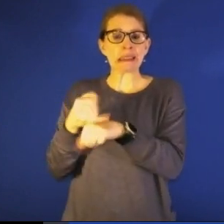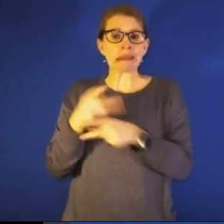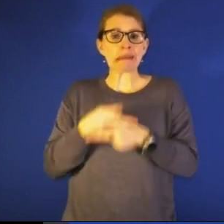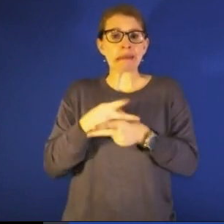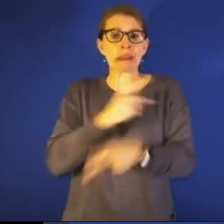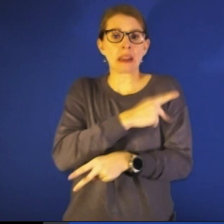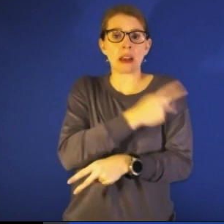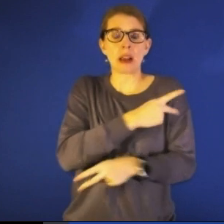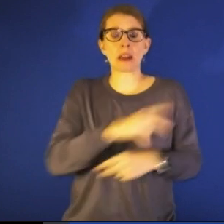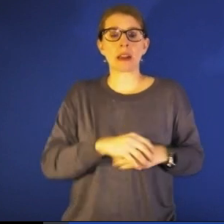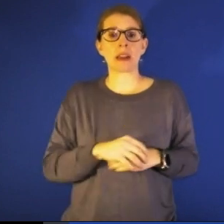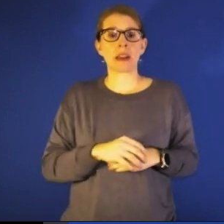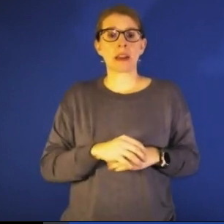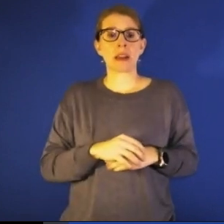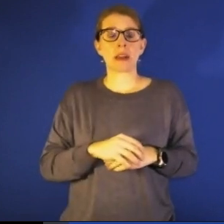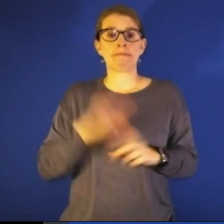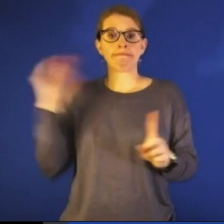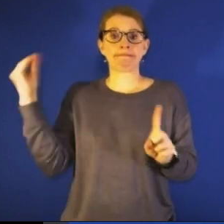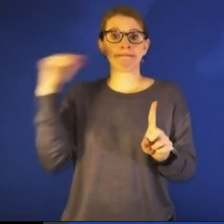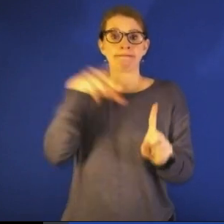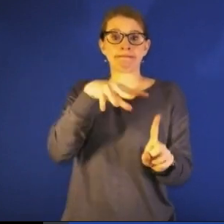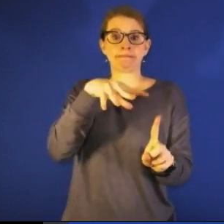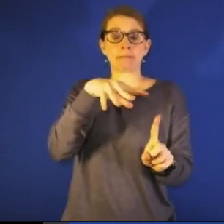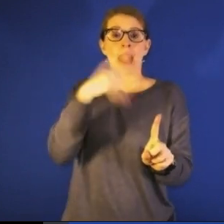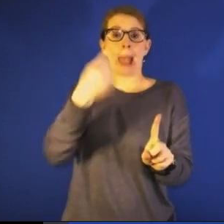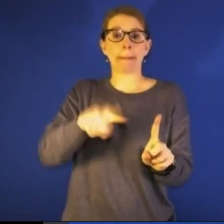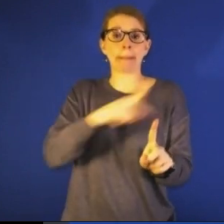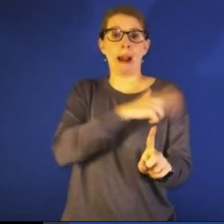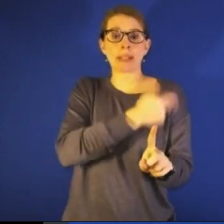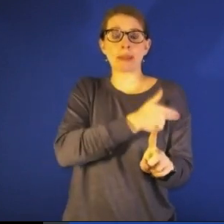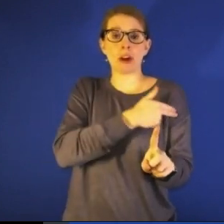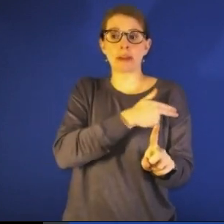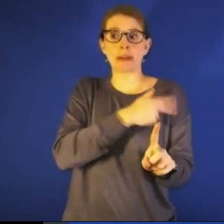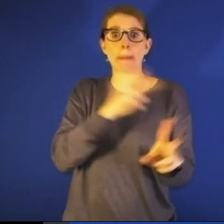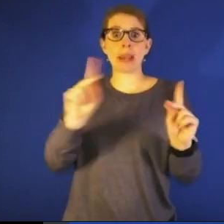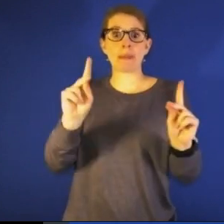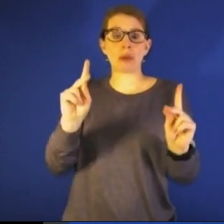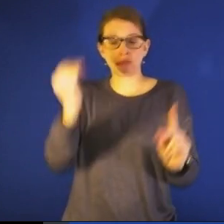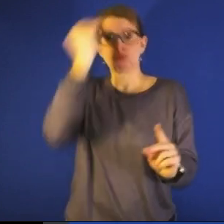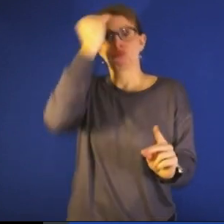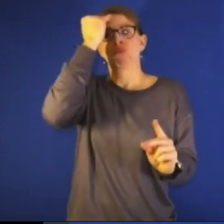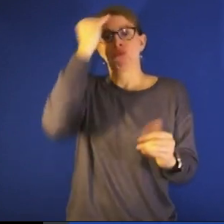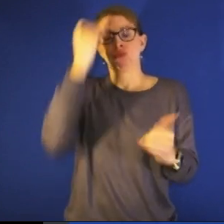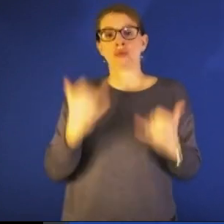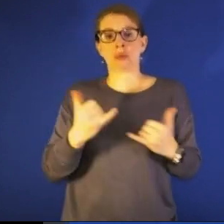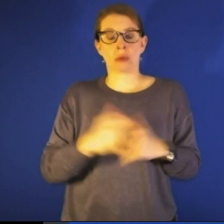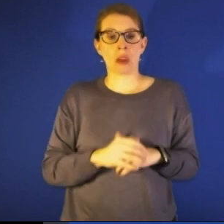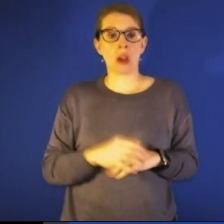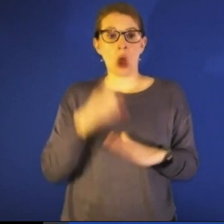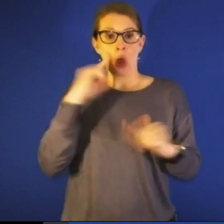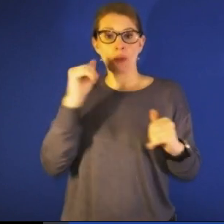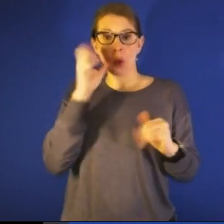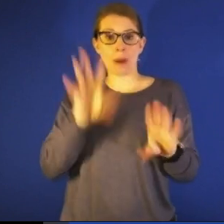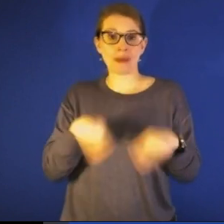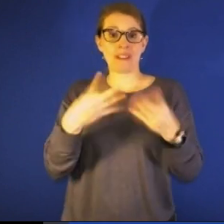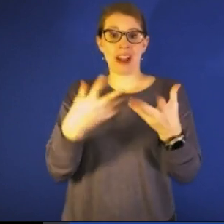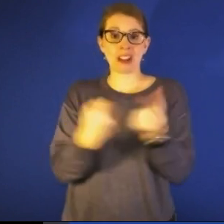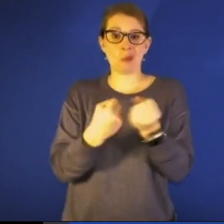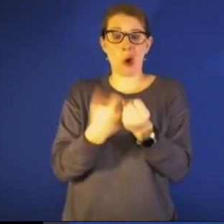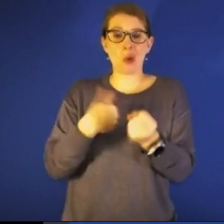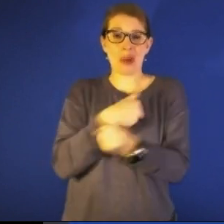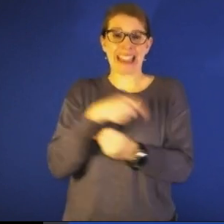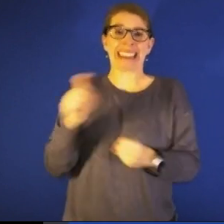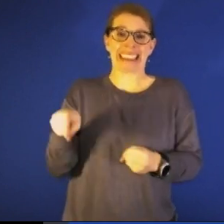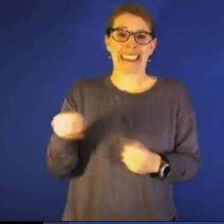a light on what's going on in hospitals, and hopefully will give us some of the support that we've been asking for. But there's